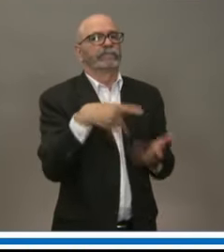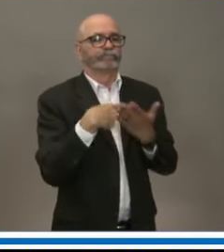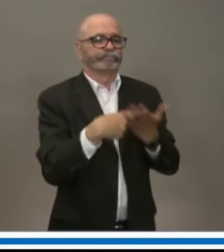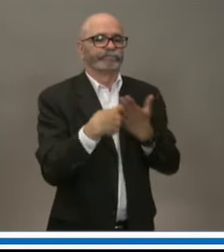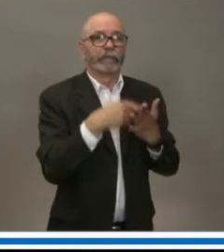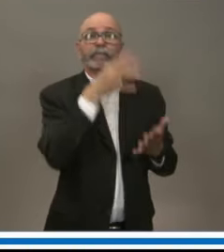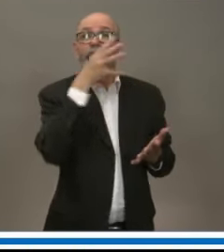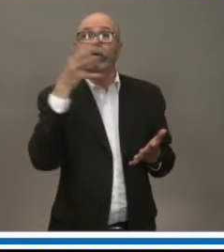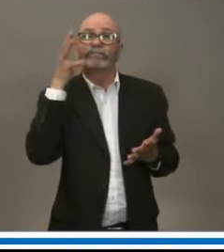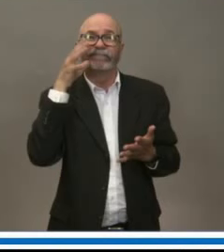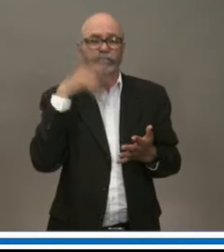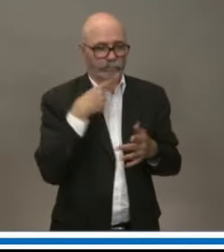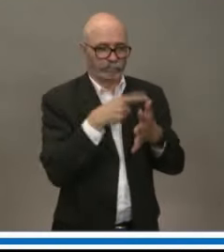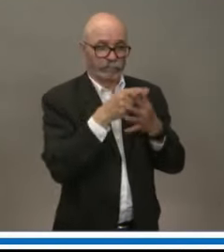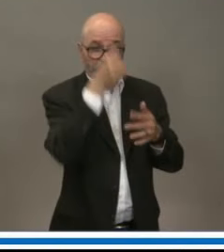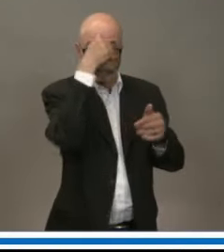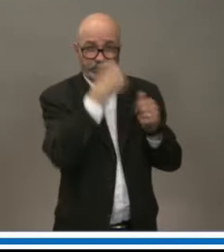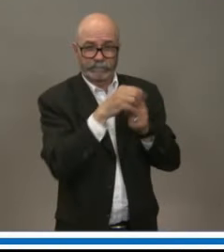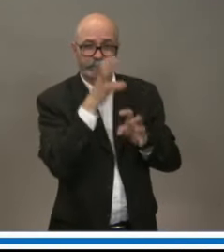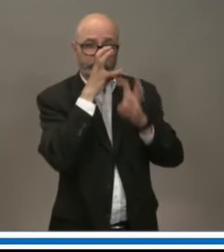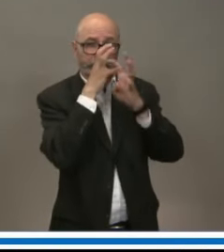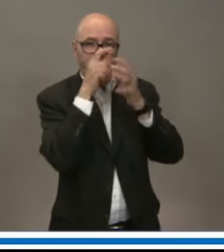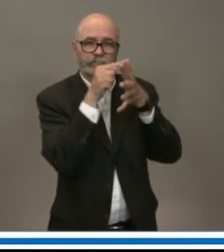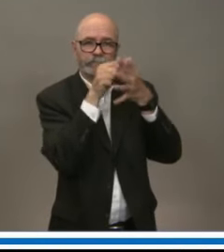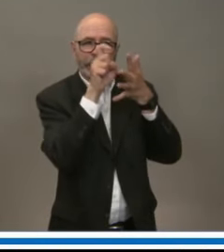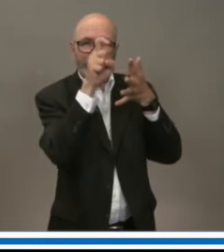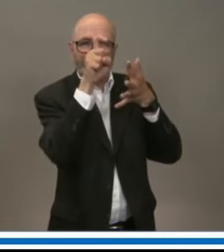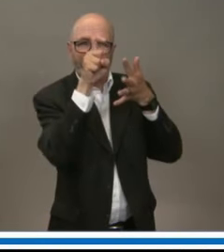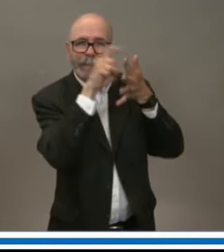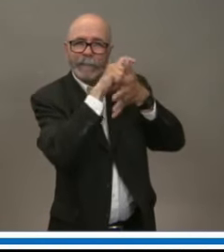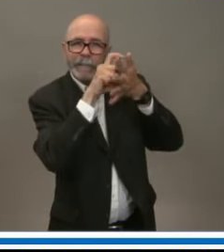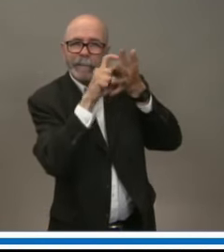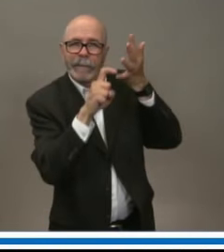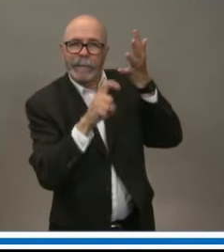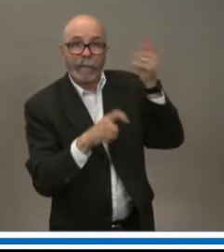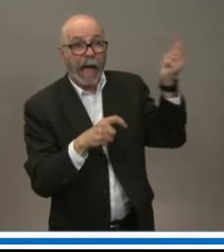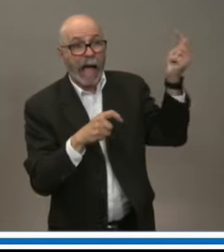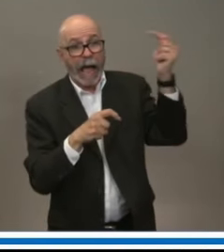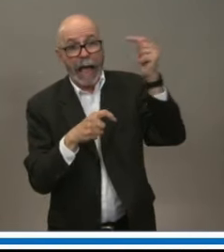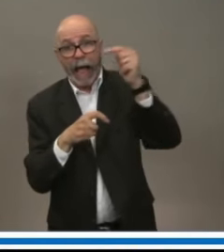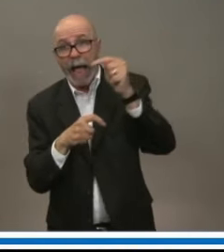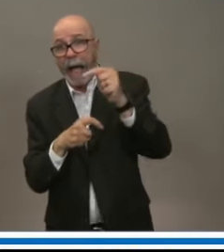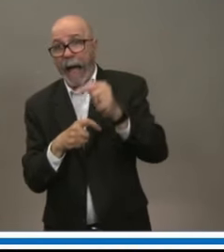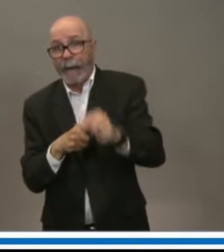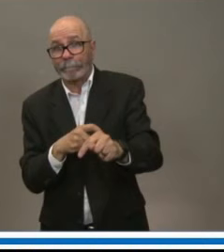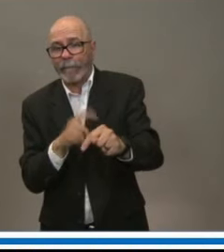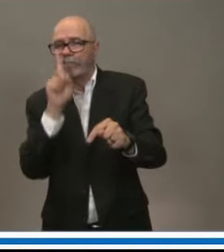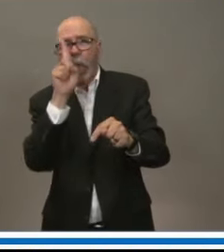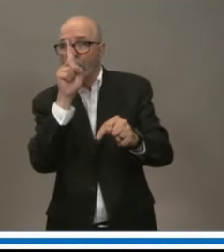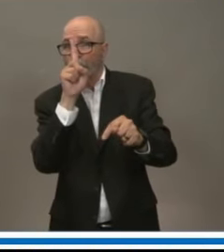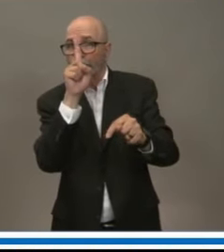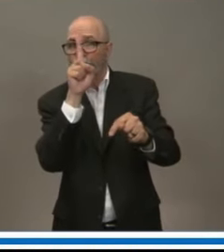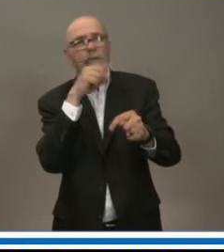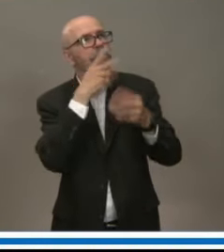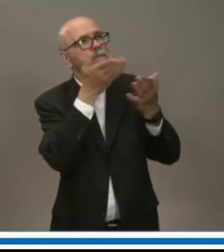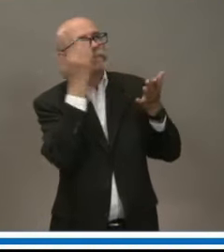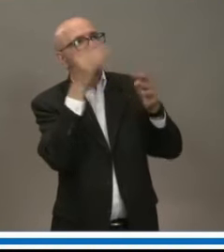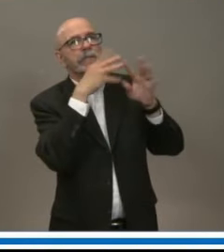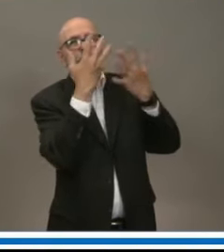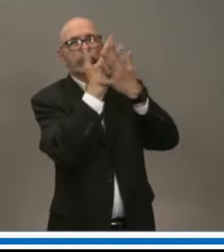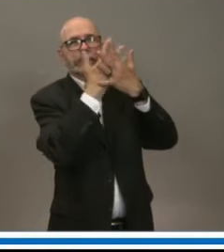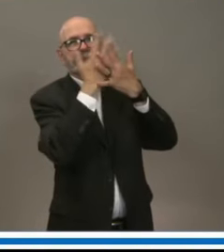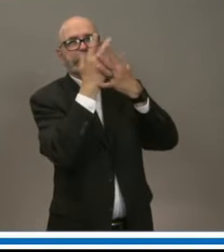health protocols. Before these workers get on a plane to come here, they are assessed for any signs of COVID-19. Upon arrival,